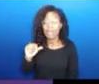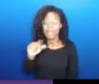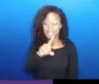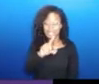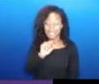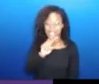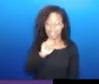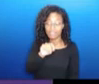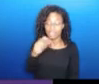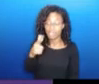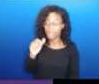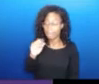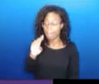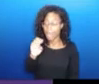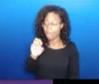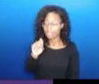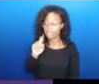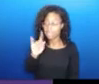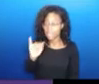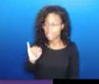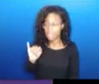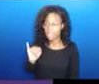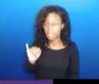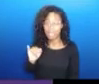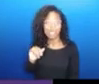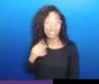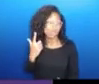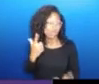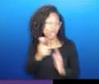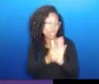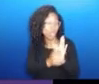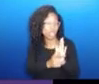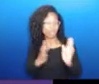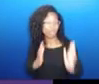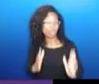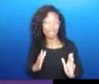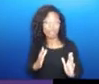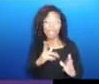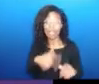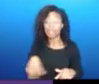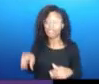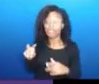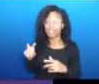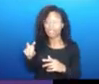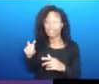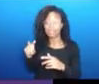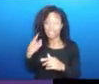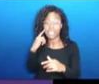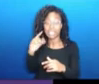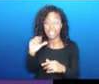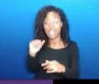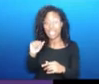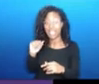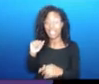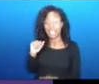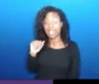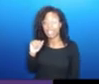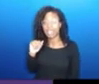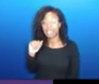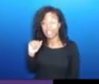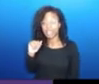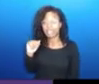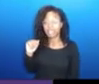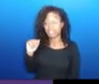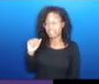successful lawyer, and then went on to help launch AODA, the Accessibility for Ontarians